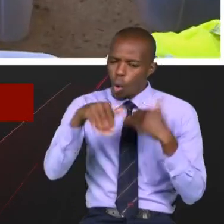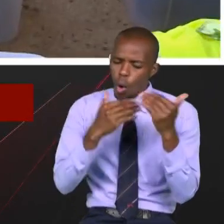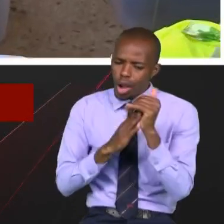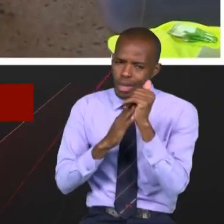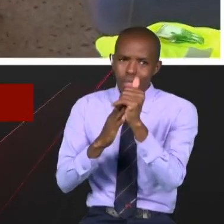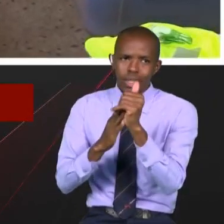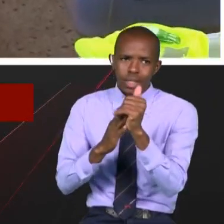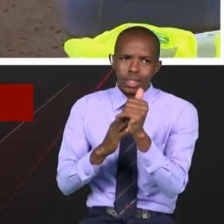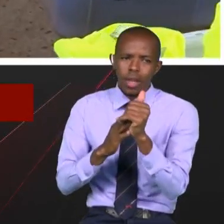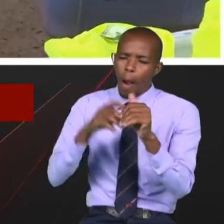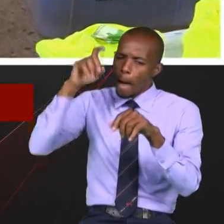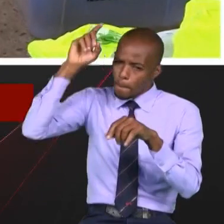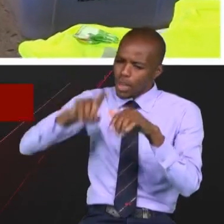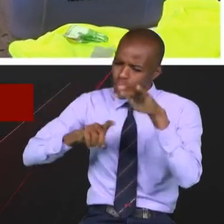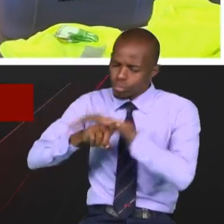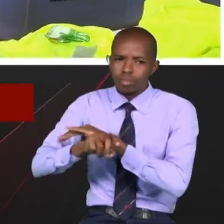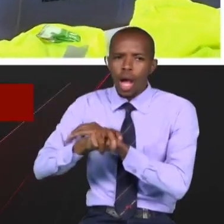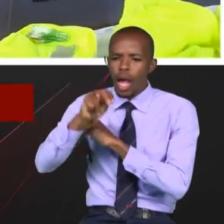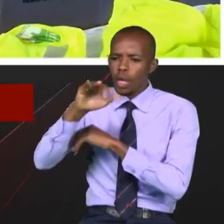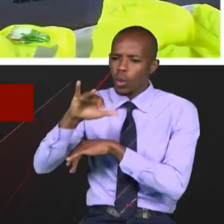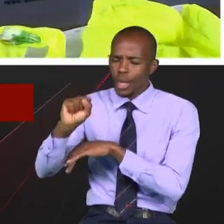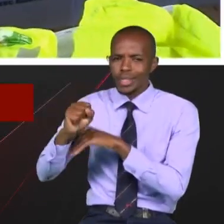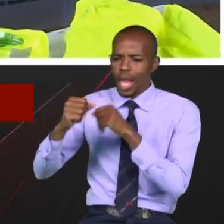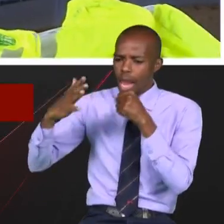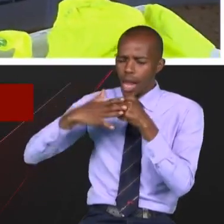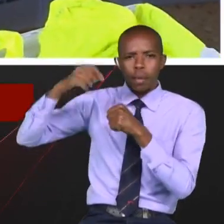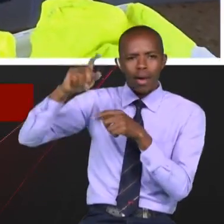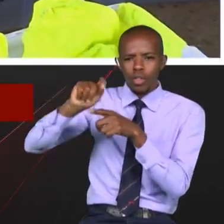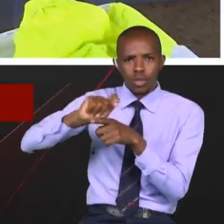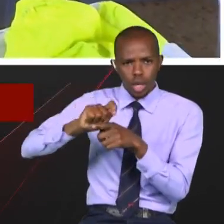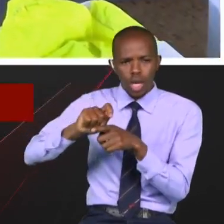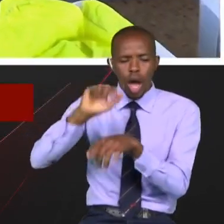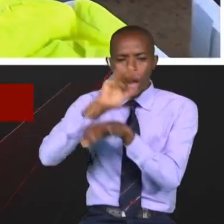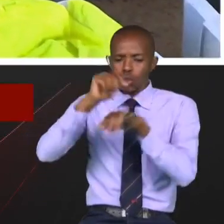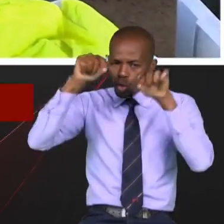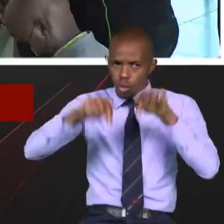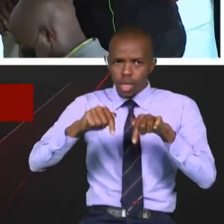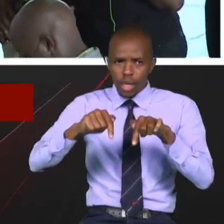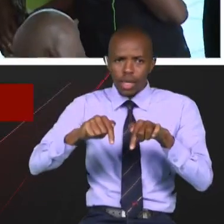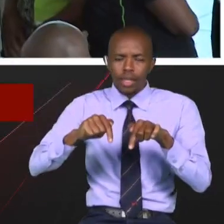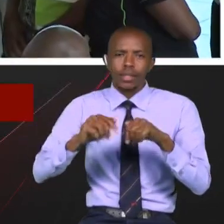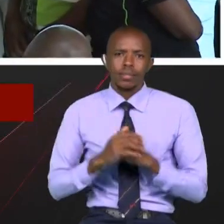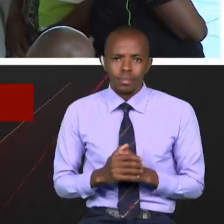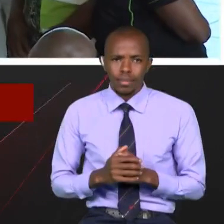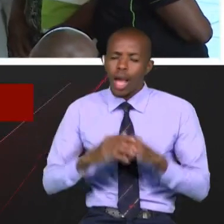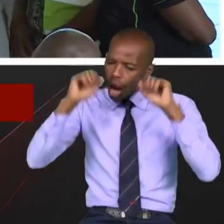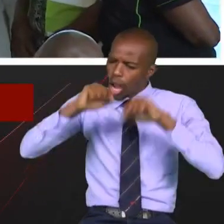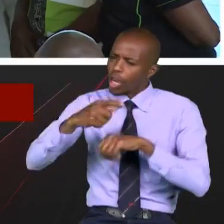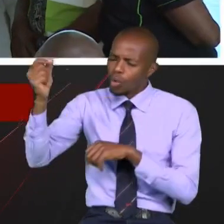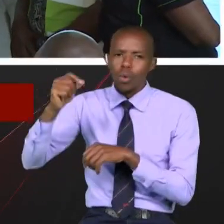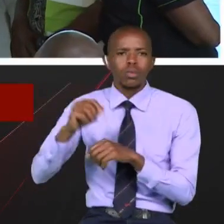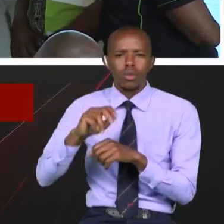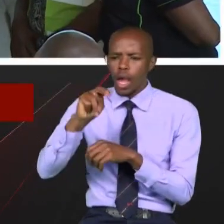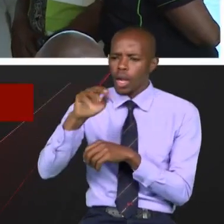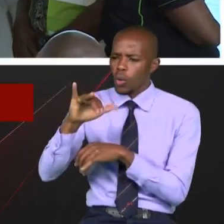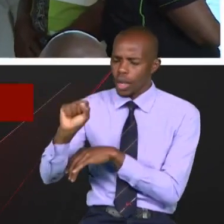makes you patriotic. NYS training. Yes, 9 months training. If you ask me today to stop and to wait, you can. I can yourself. Go.